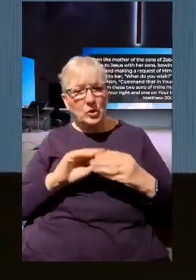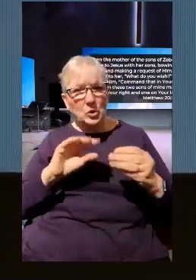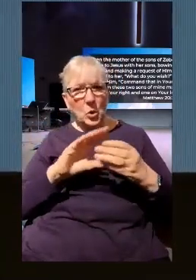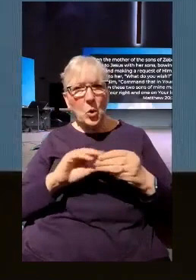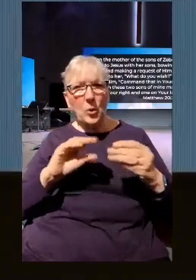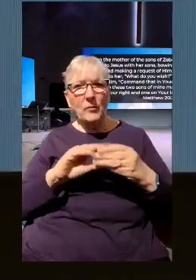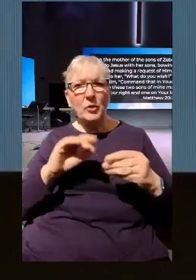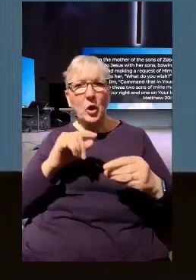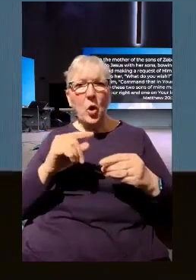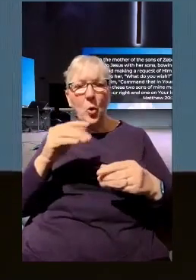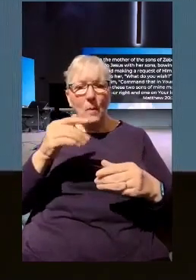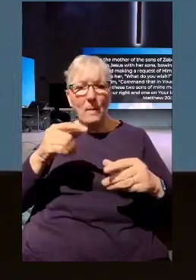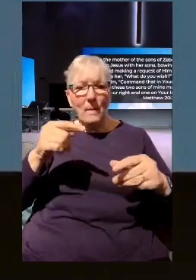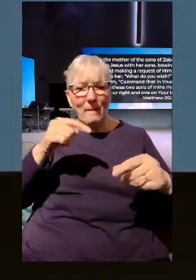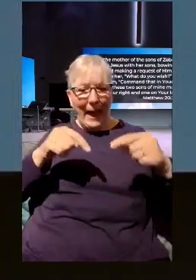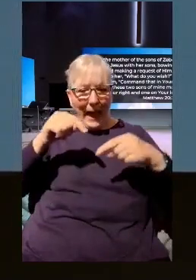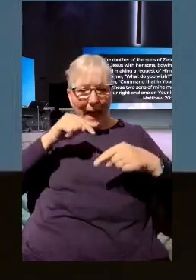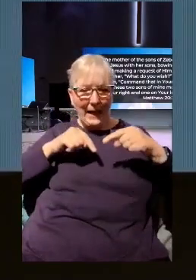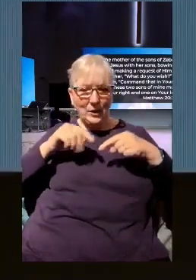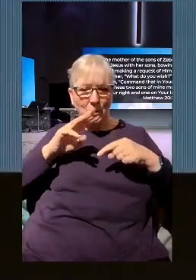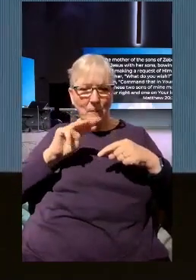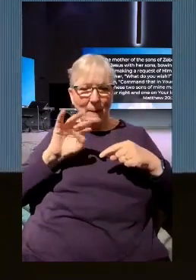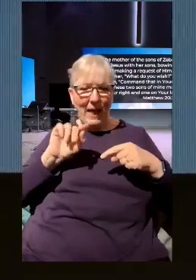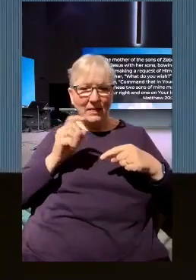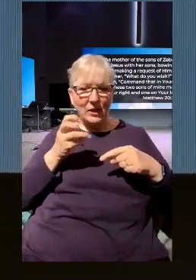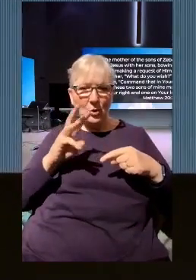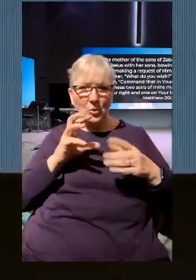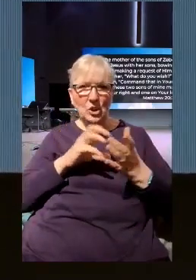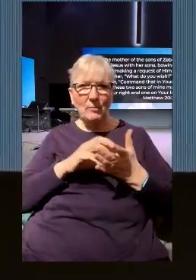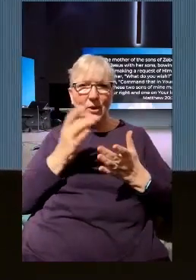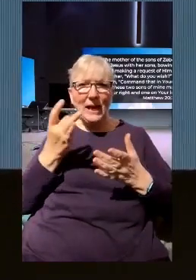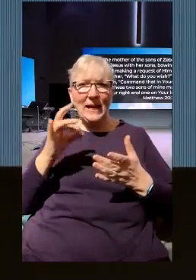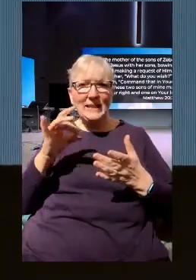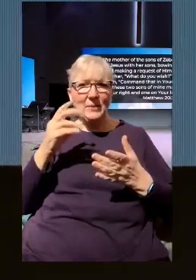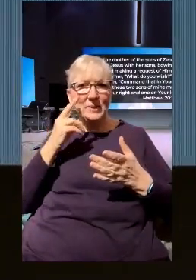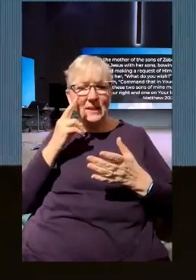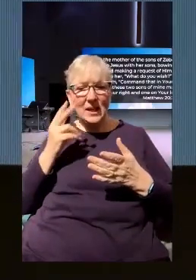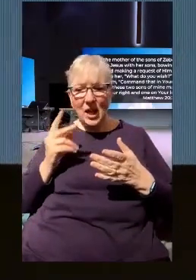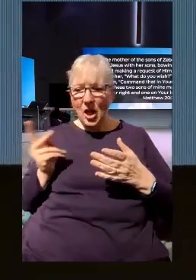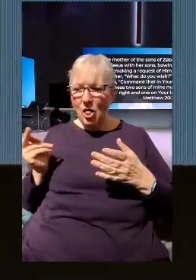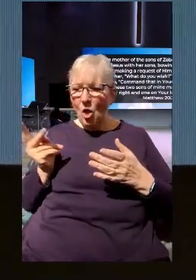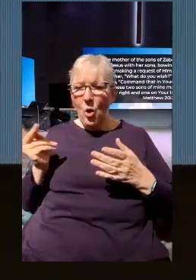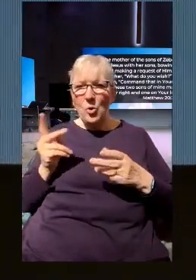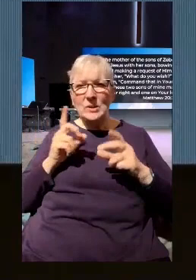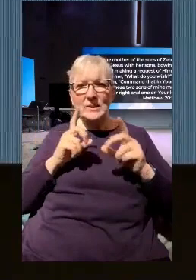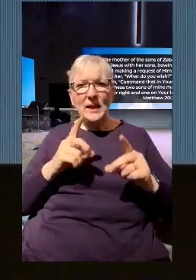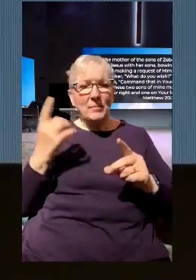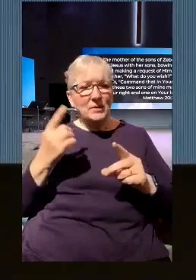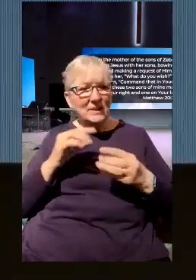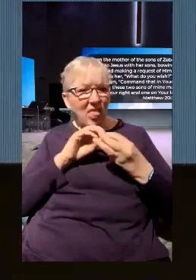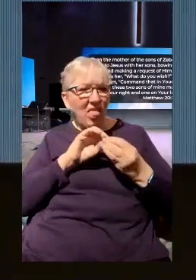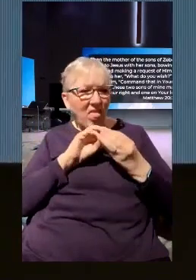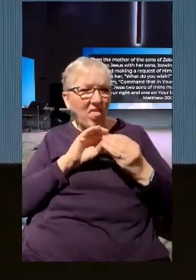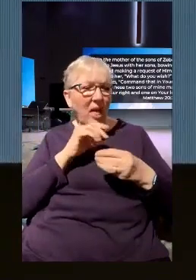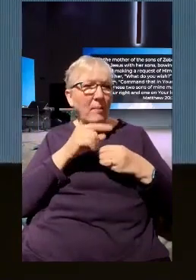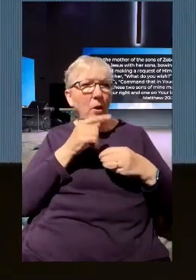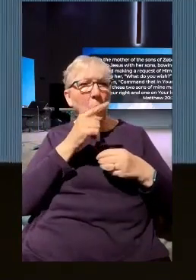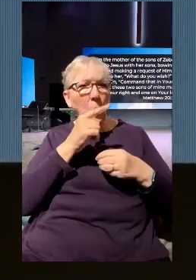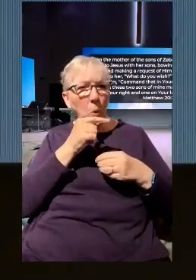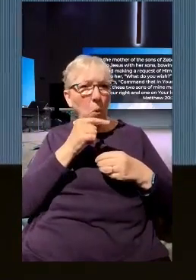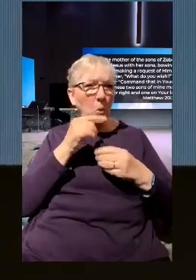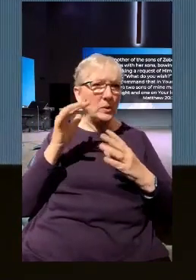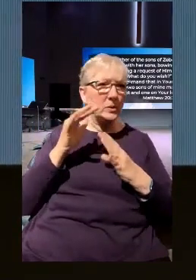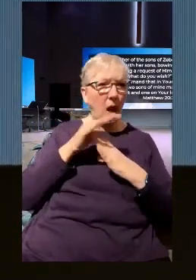couple chapters back in Matthew 18, we see that these disciples are constantly fighting over who's the greatest in the